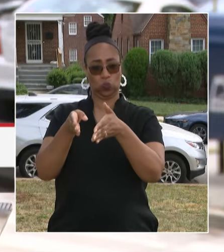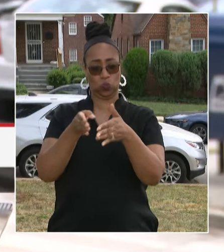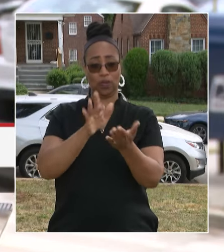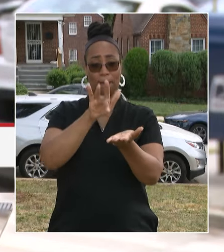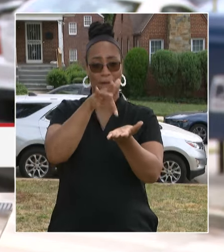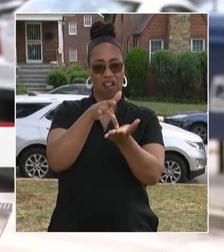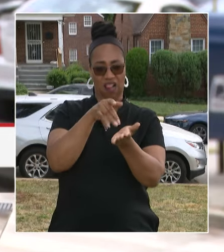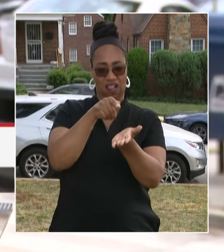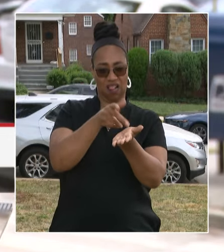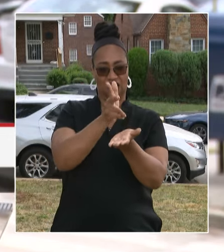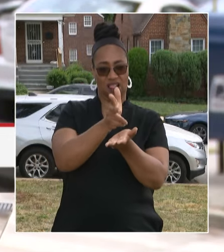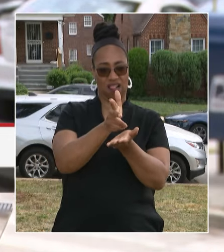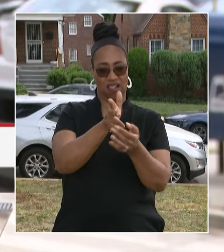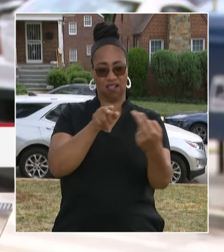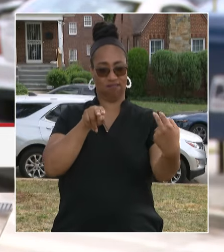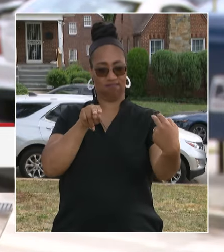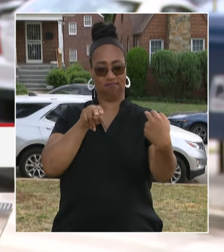So, and it was a stop sign.